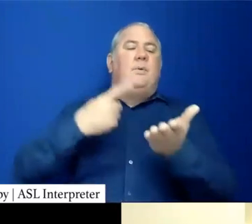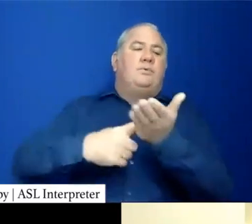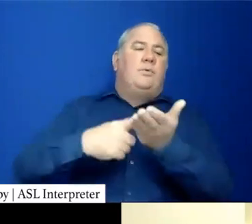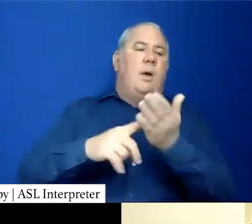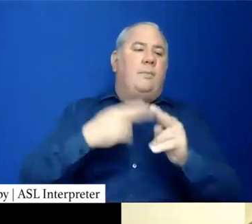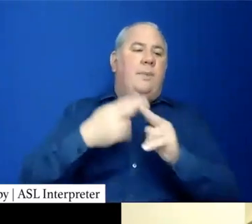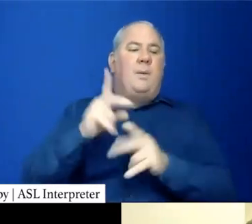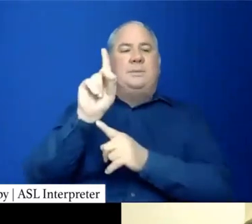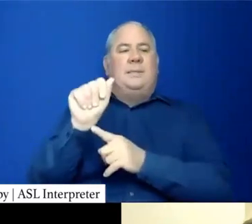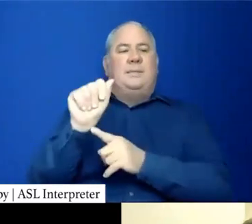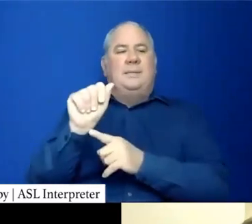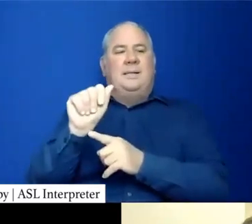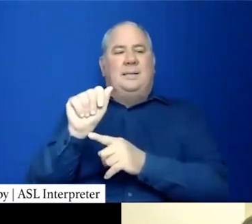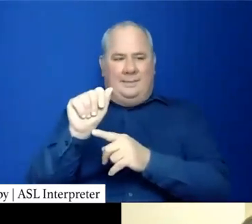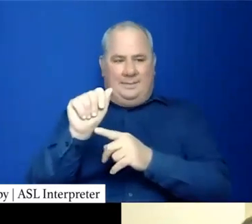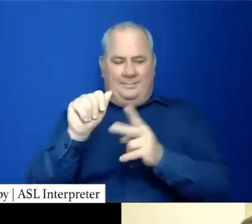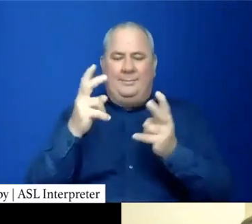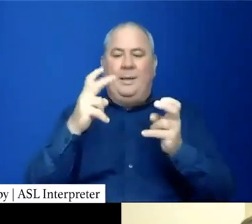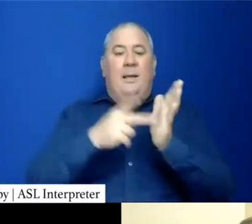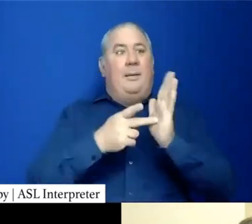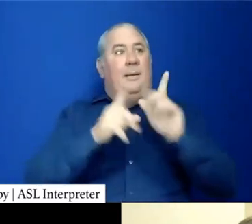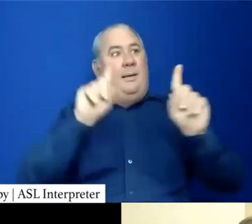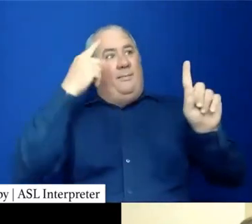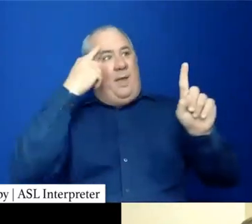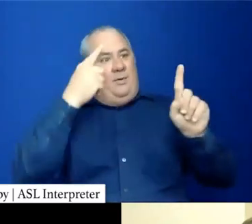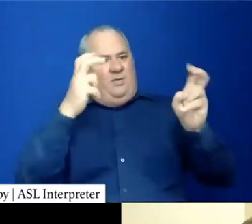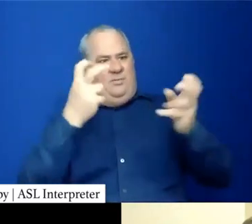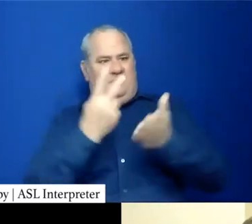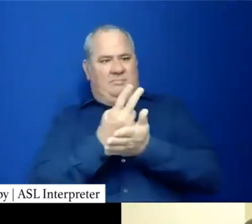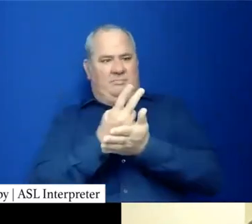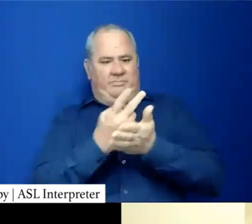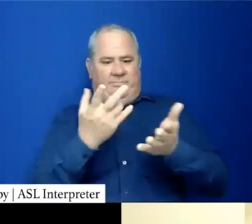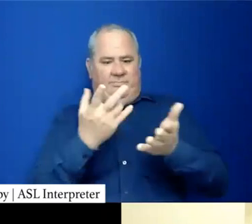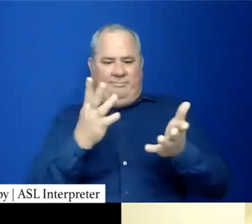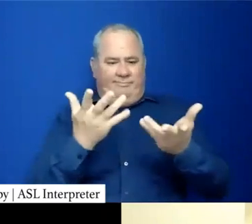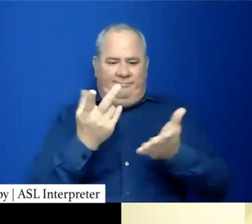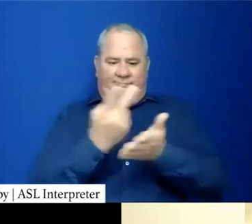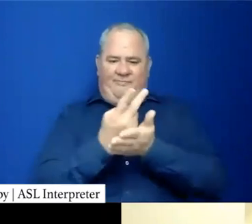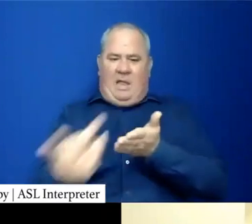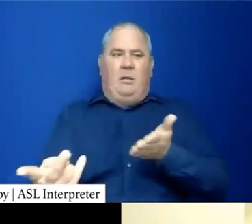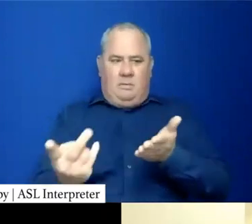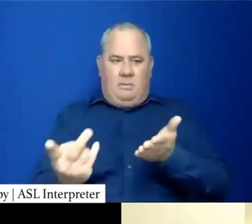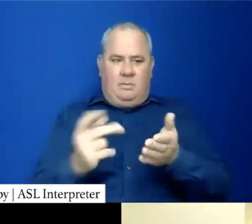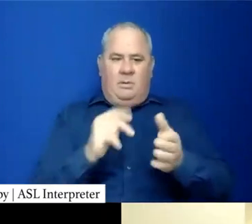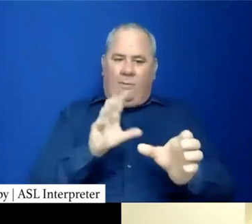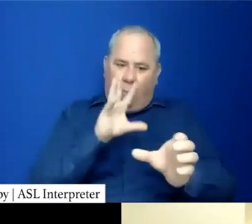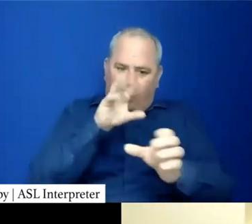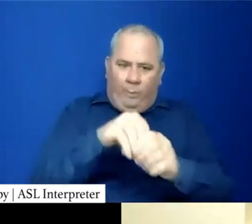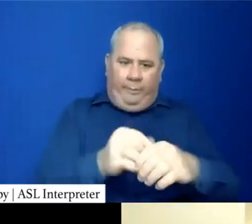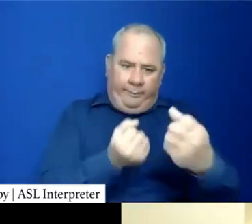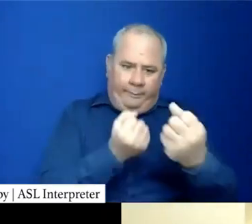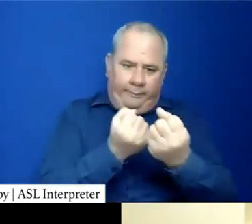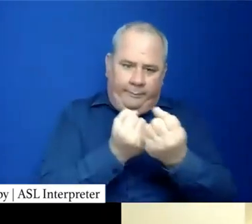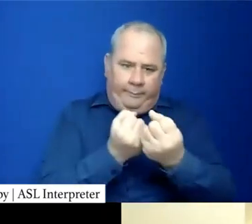of a medical intervention, for example, we contribute to that directly. This memory, yeah, and that